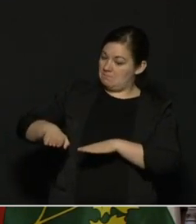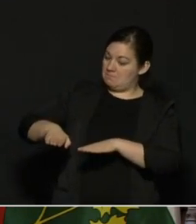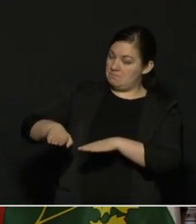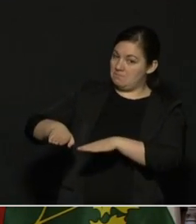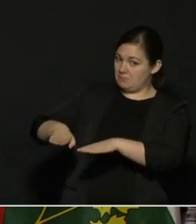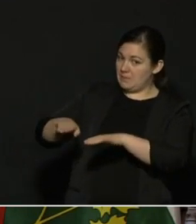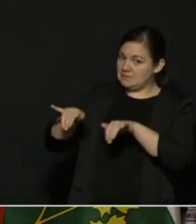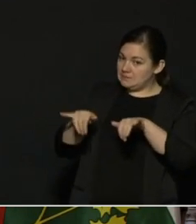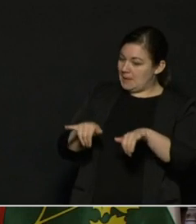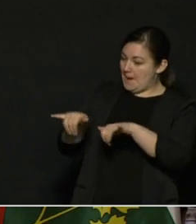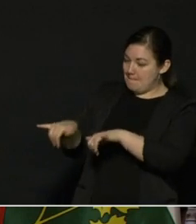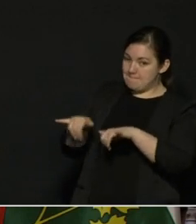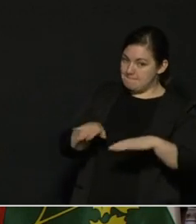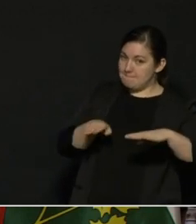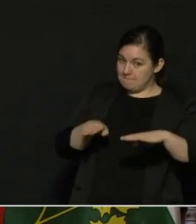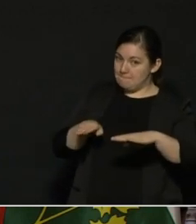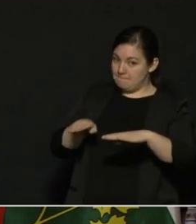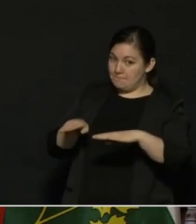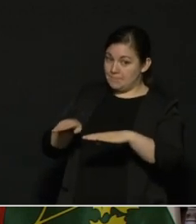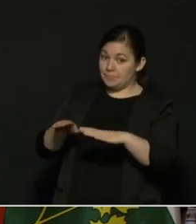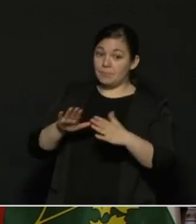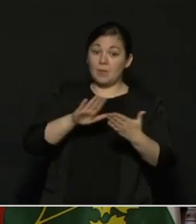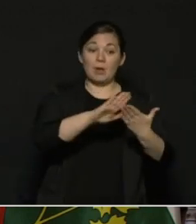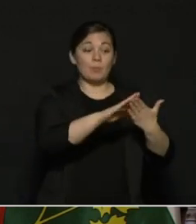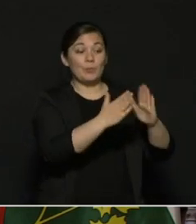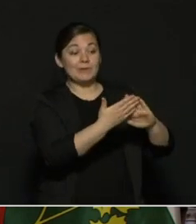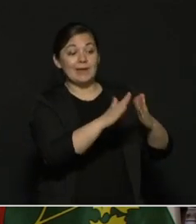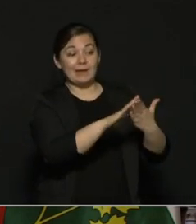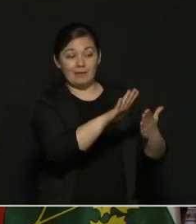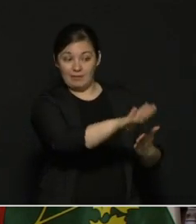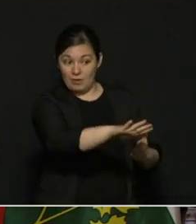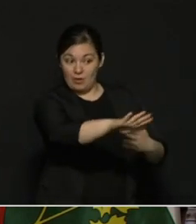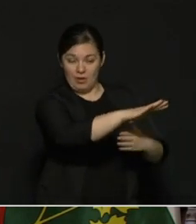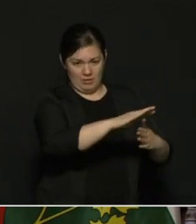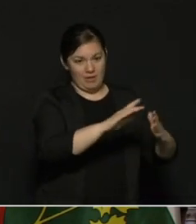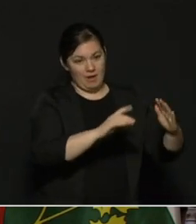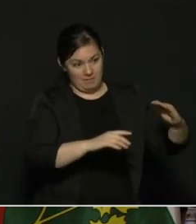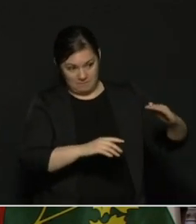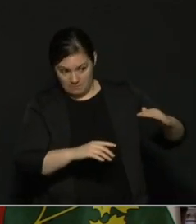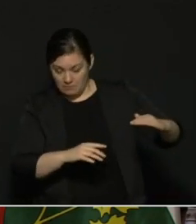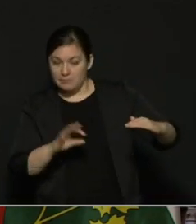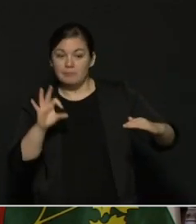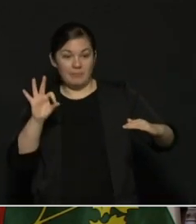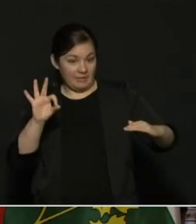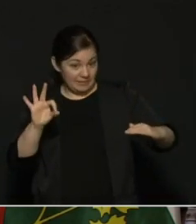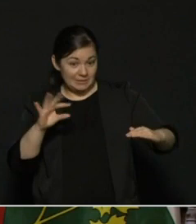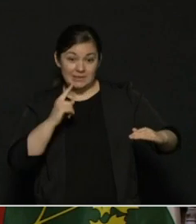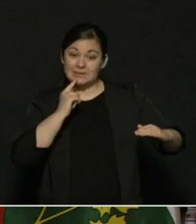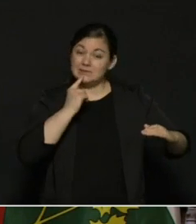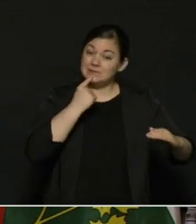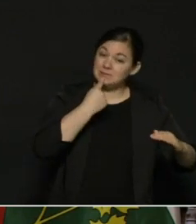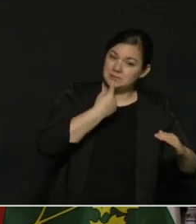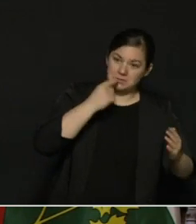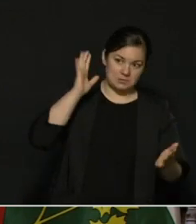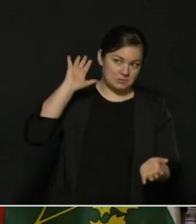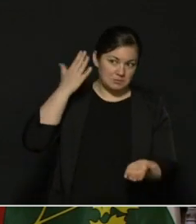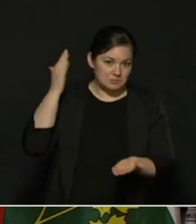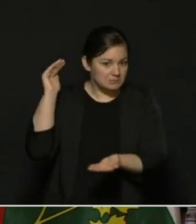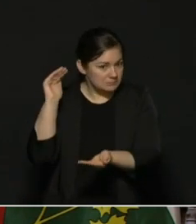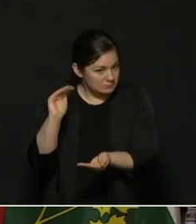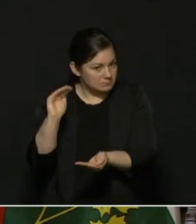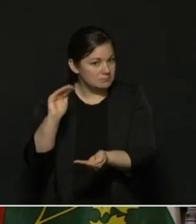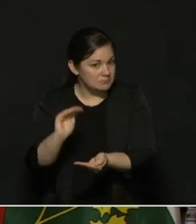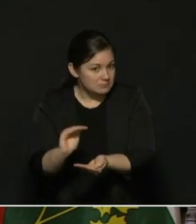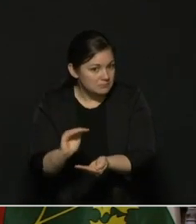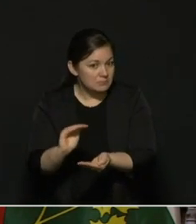we see the community numbers keep coming down steadily. The severity of the cases coming down, more people with milder symptoms coming forward, getting